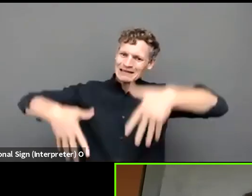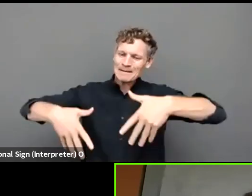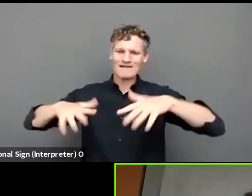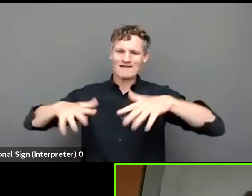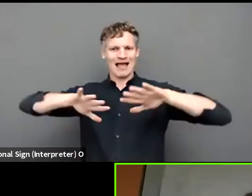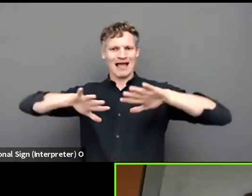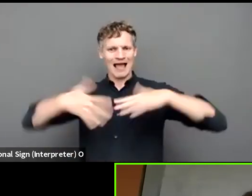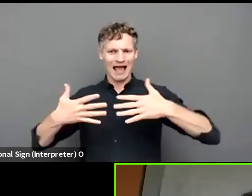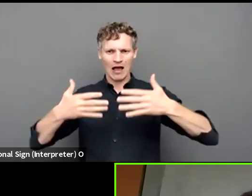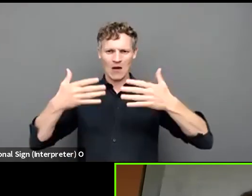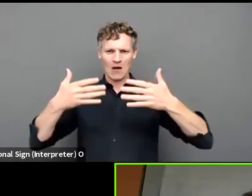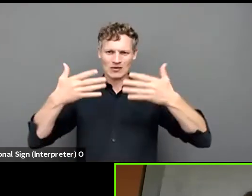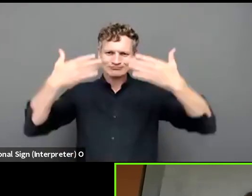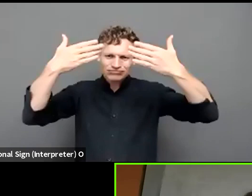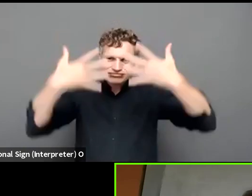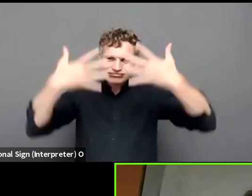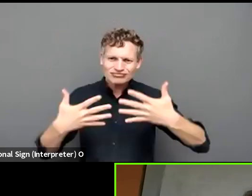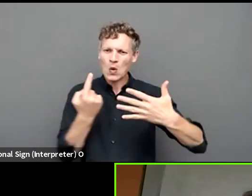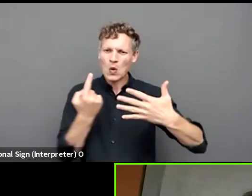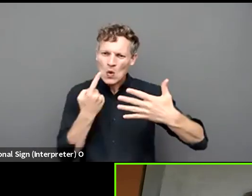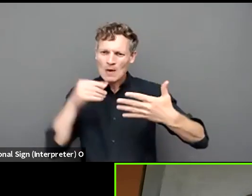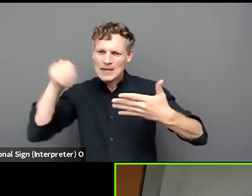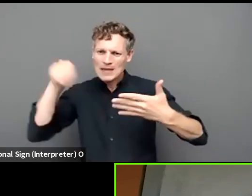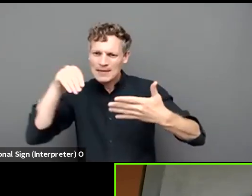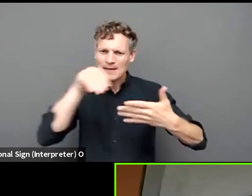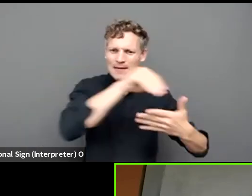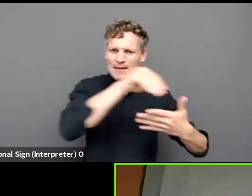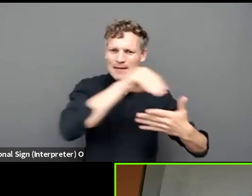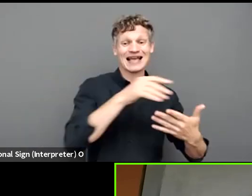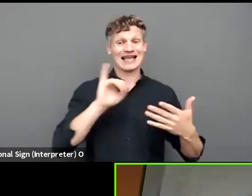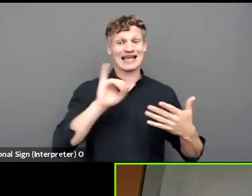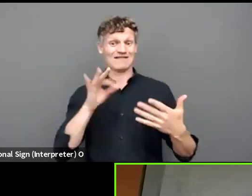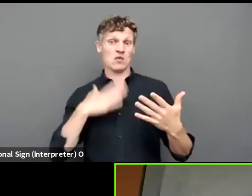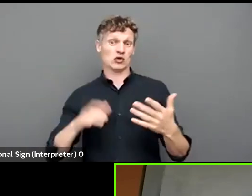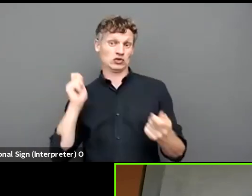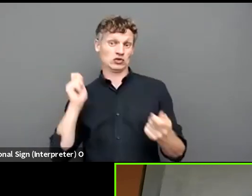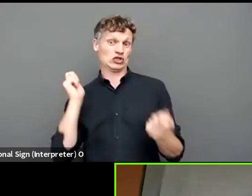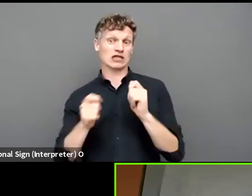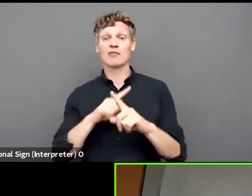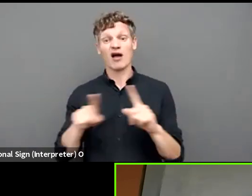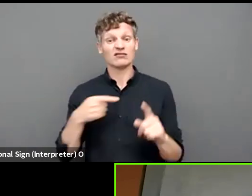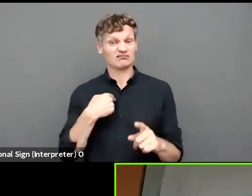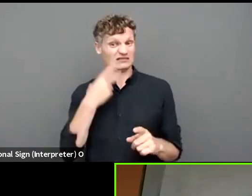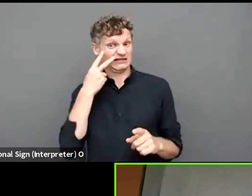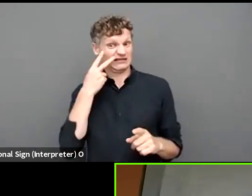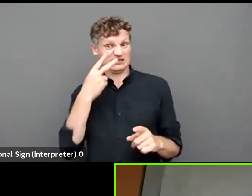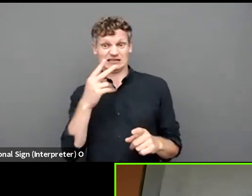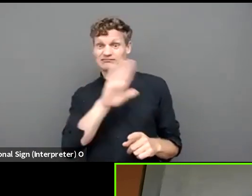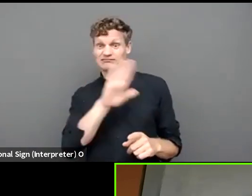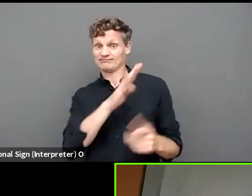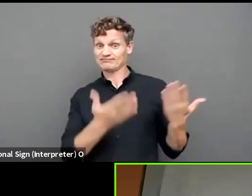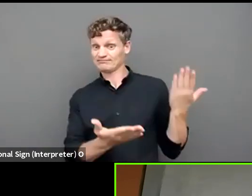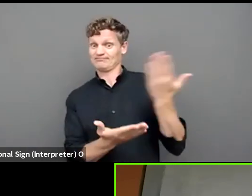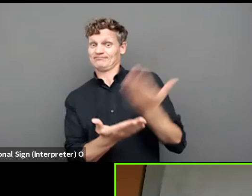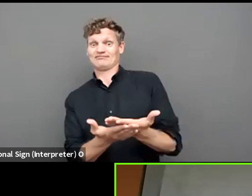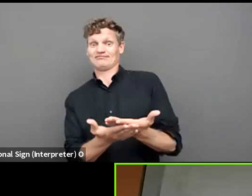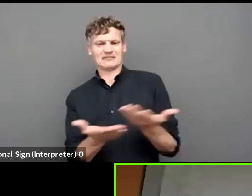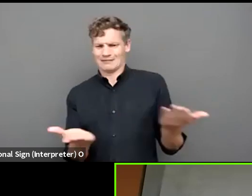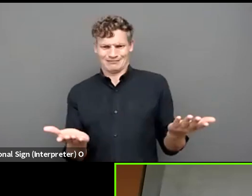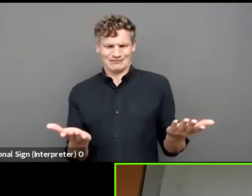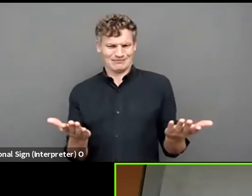to attack that fact. But I agree with the argument. It makes no sense that those should be low paid jobs,